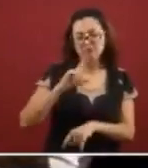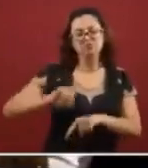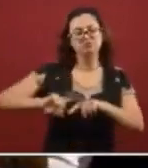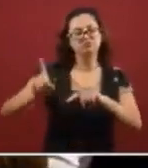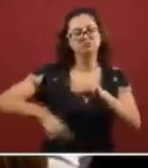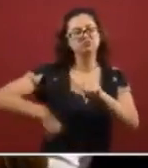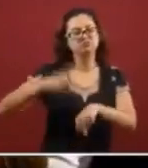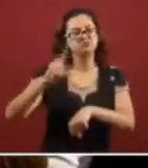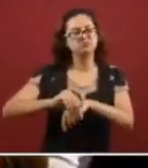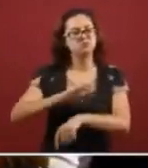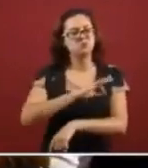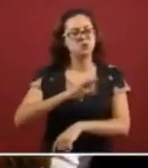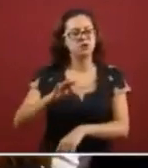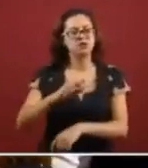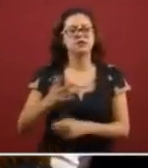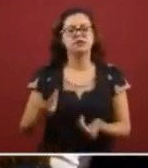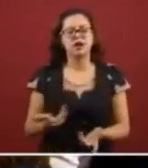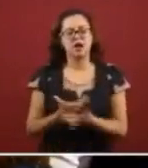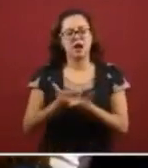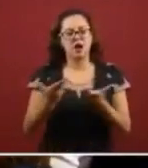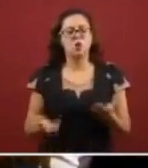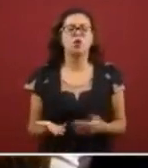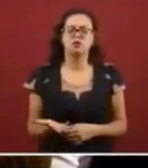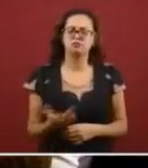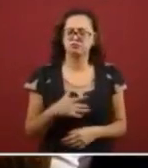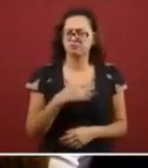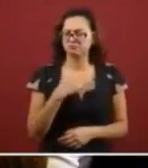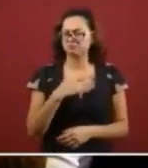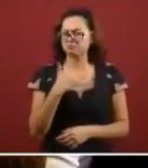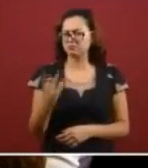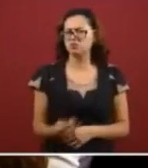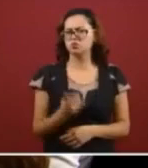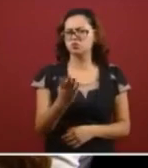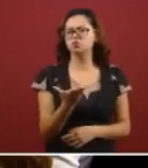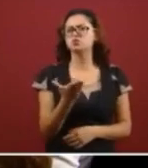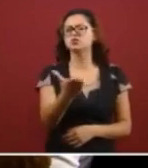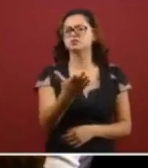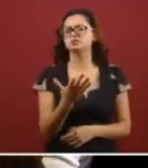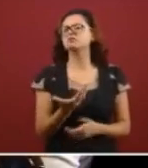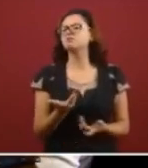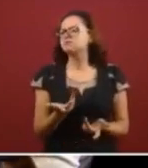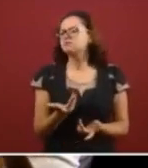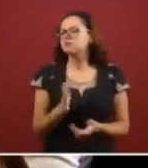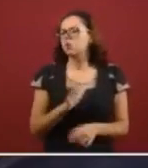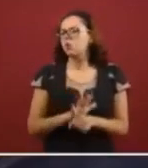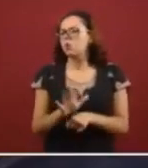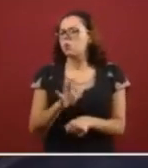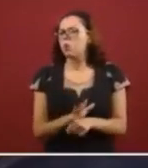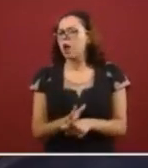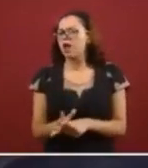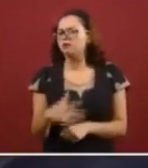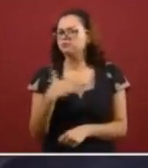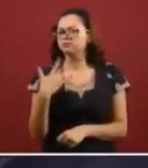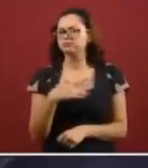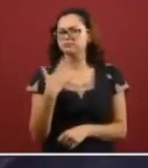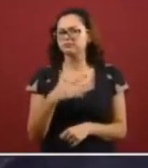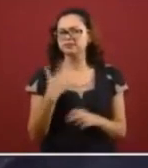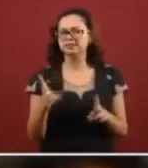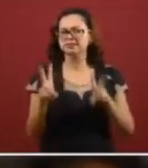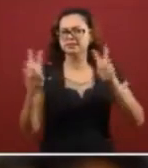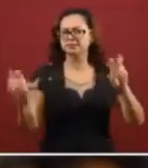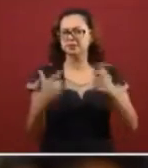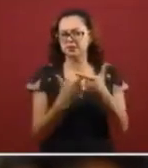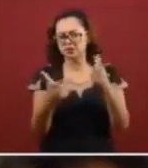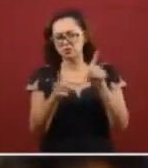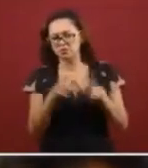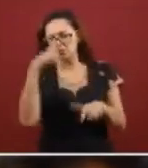these type of failures. So what are you doing regarding this matter with Grupo Mexico? And